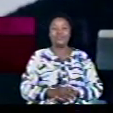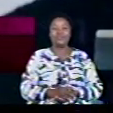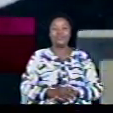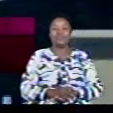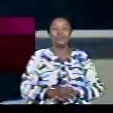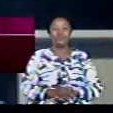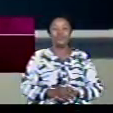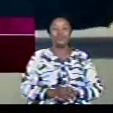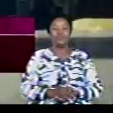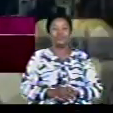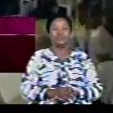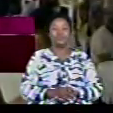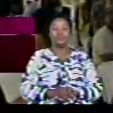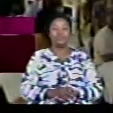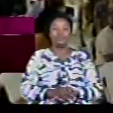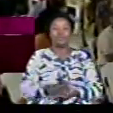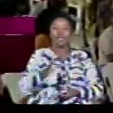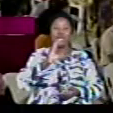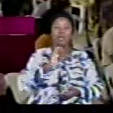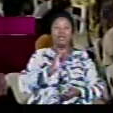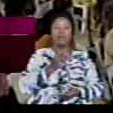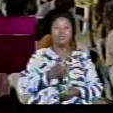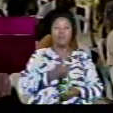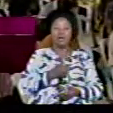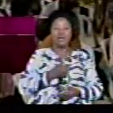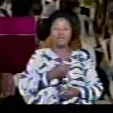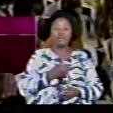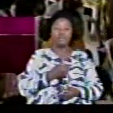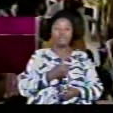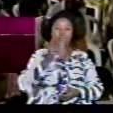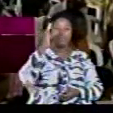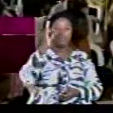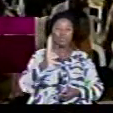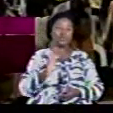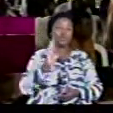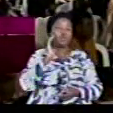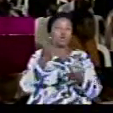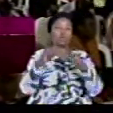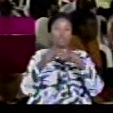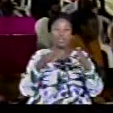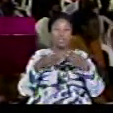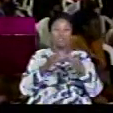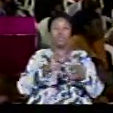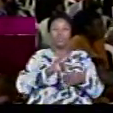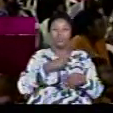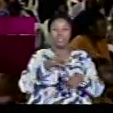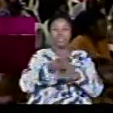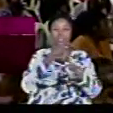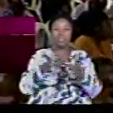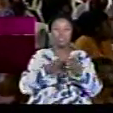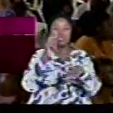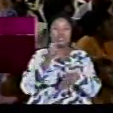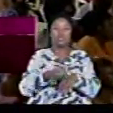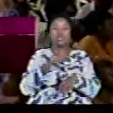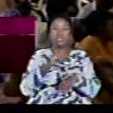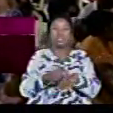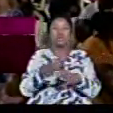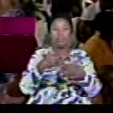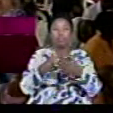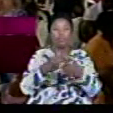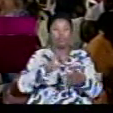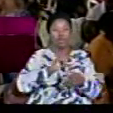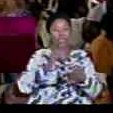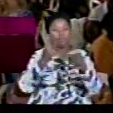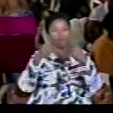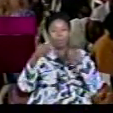Our state pastor, Pastor Andrew Osagie, to come and lead us at this time before I come back for